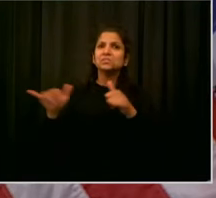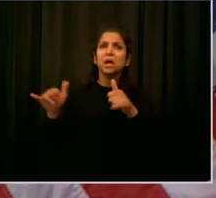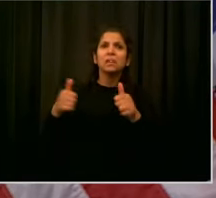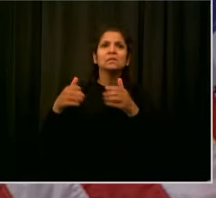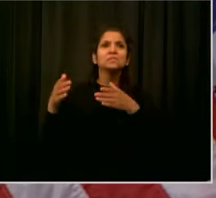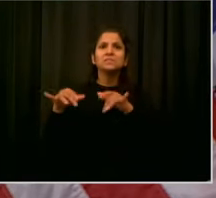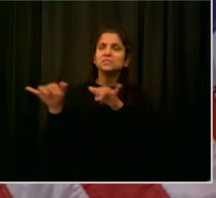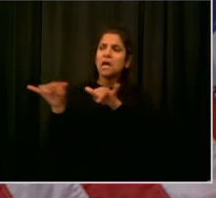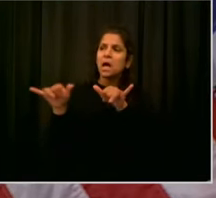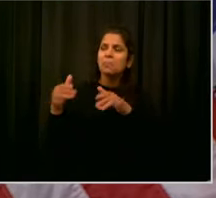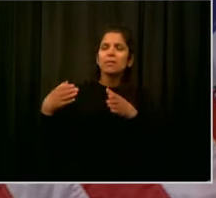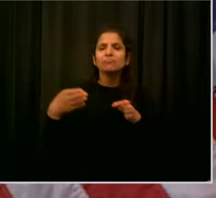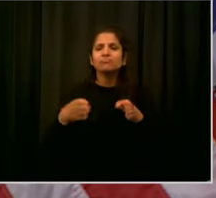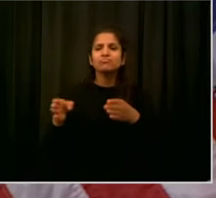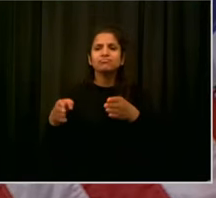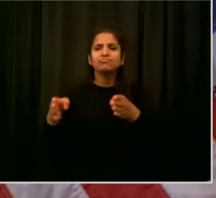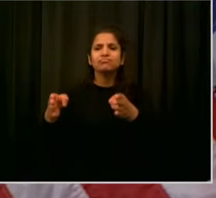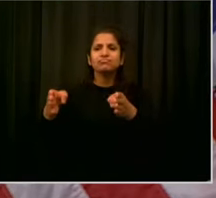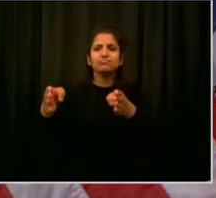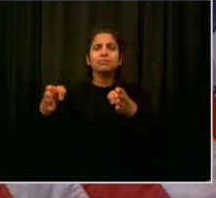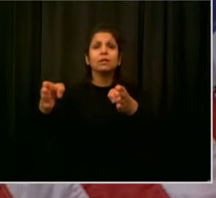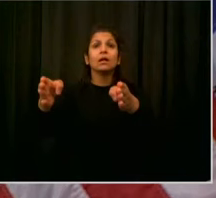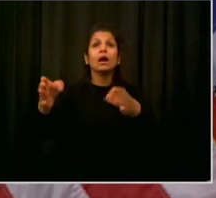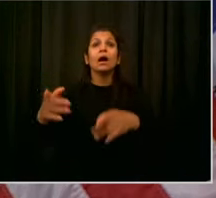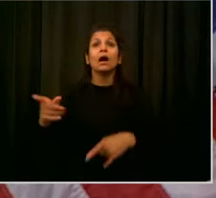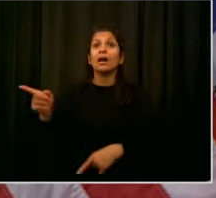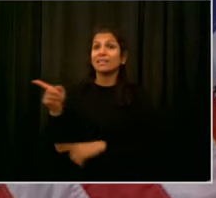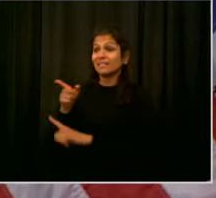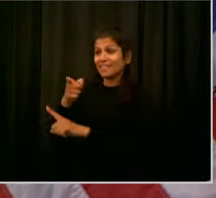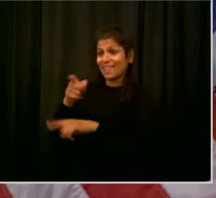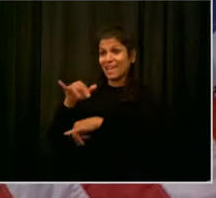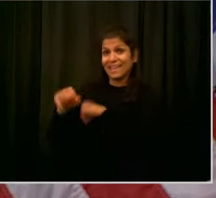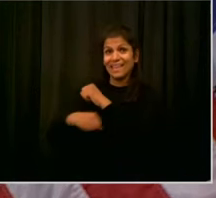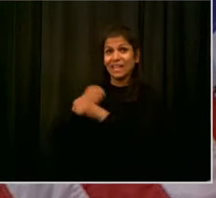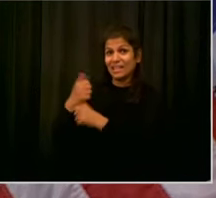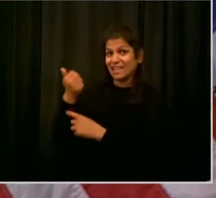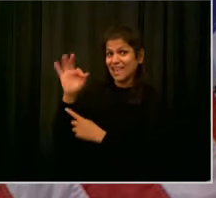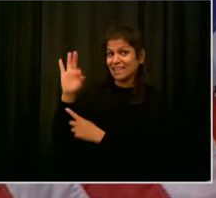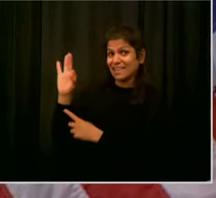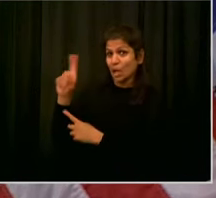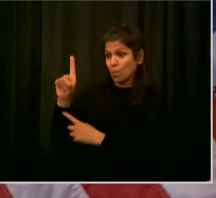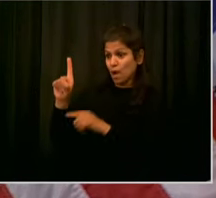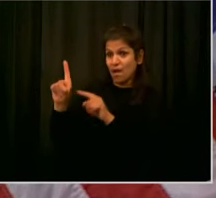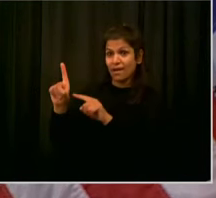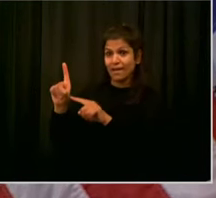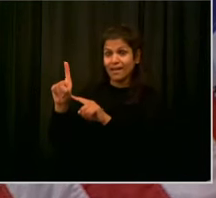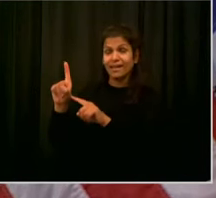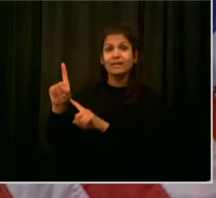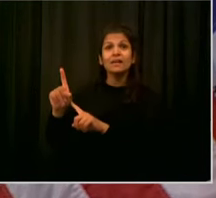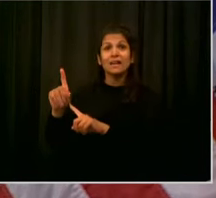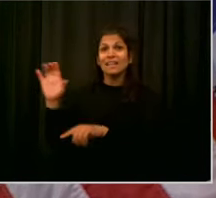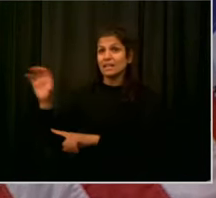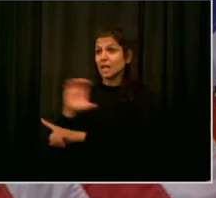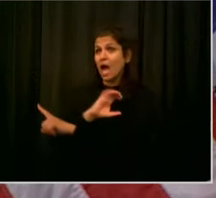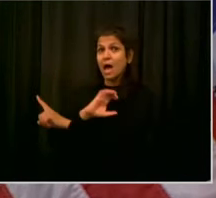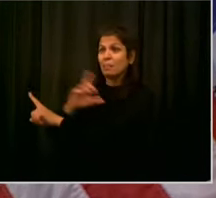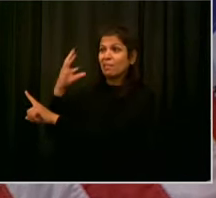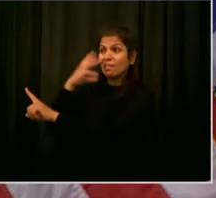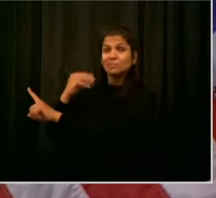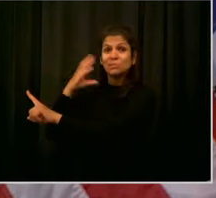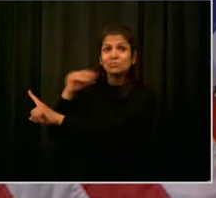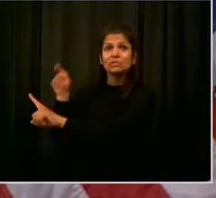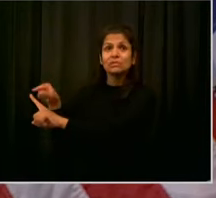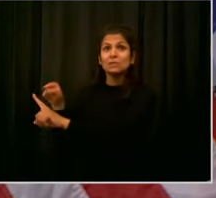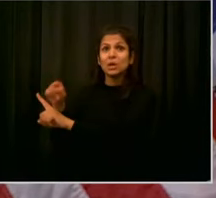murders. I was working here at City Hall, starting out my work in public service. And right